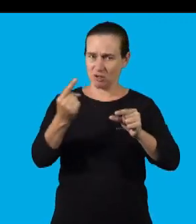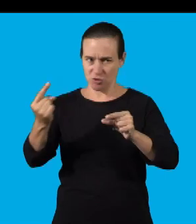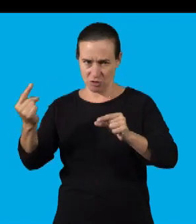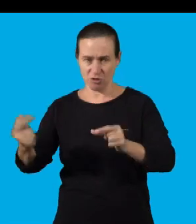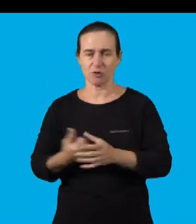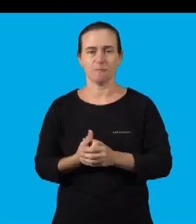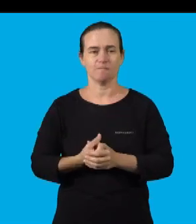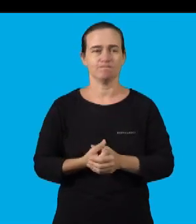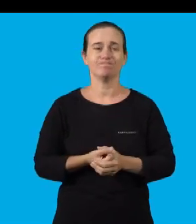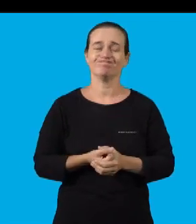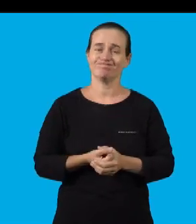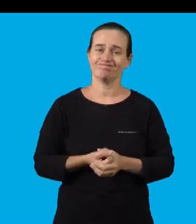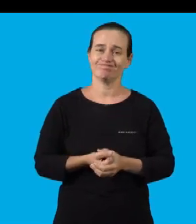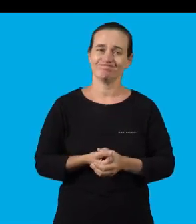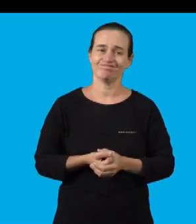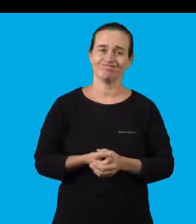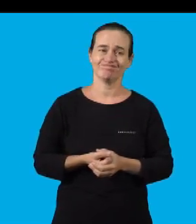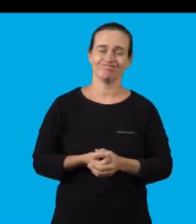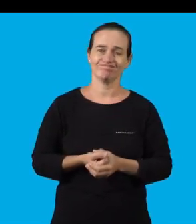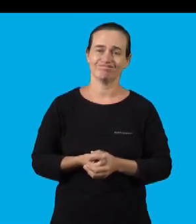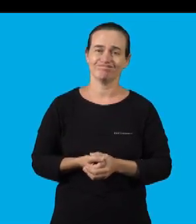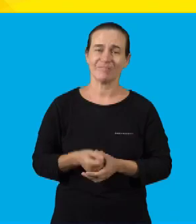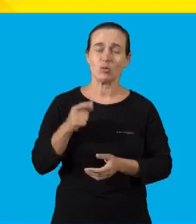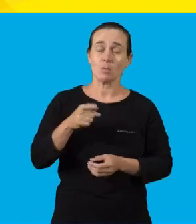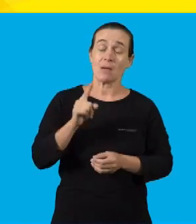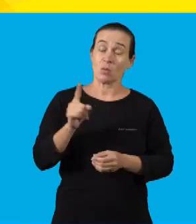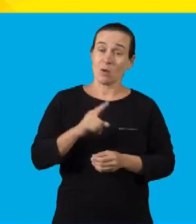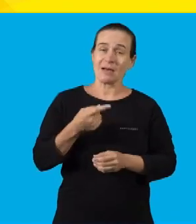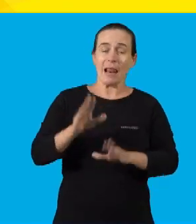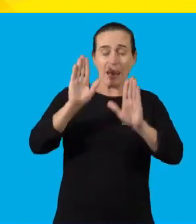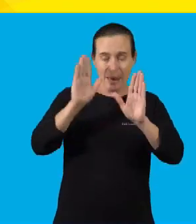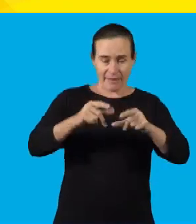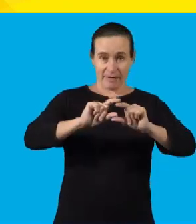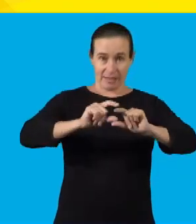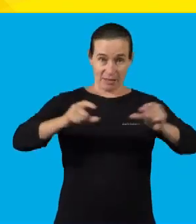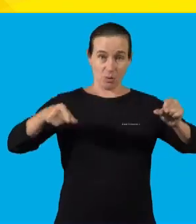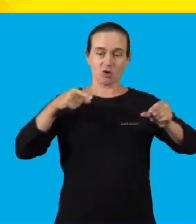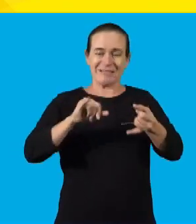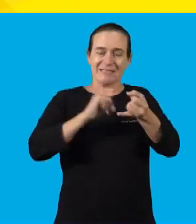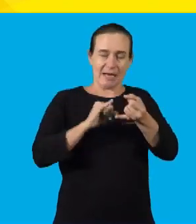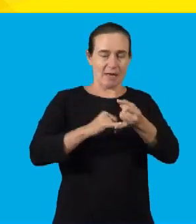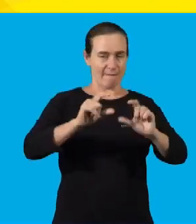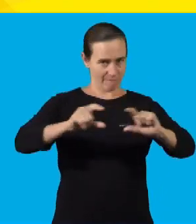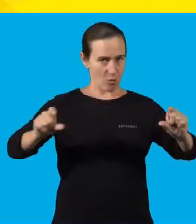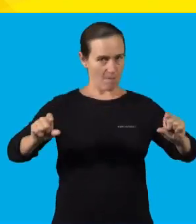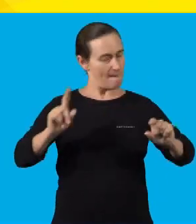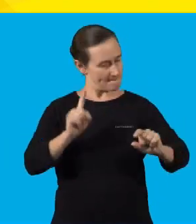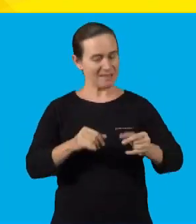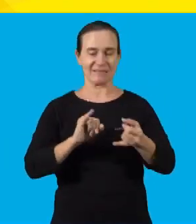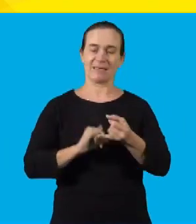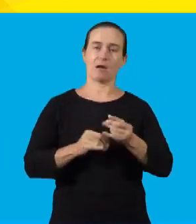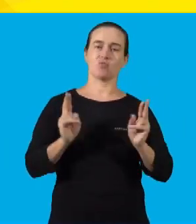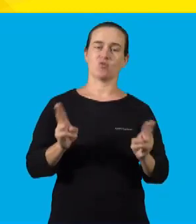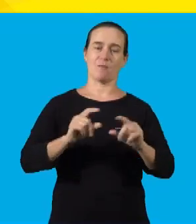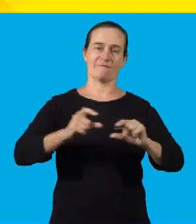these functions. And of course, always remember to leave an equation in standard form, so that when